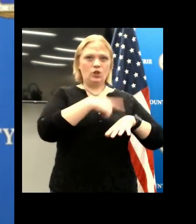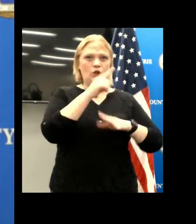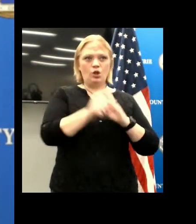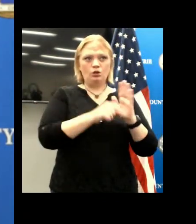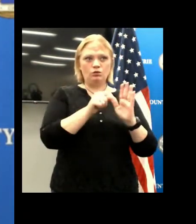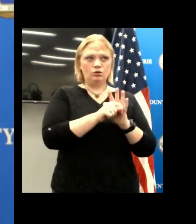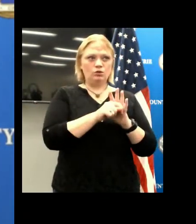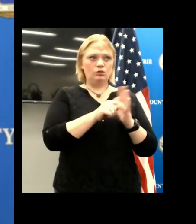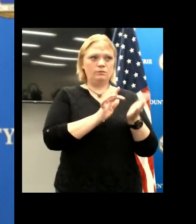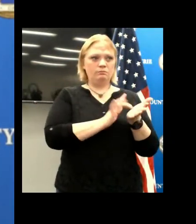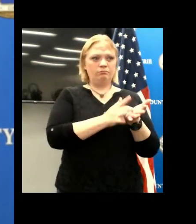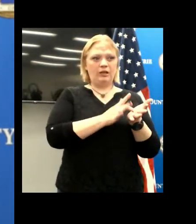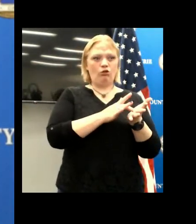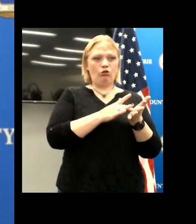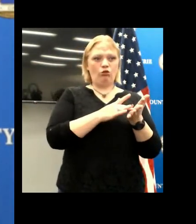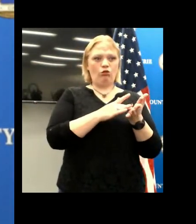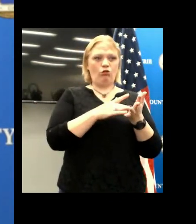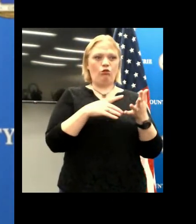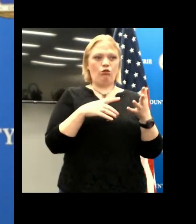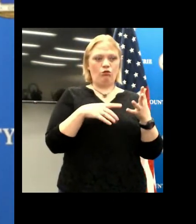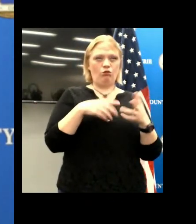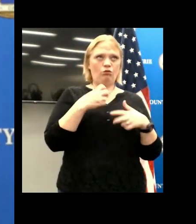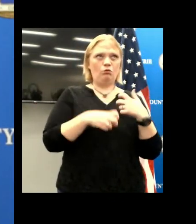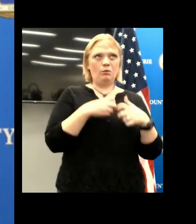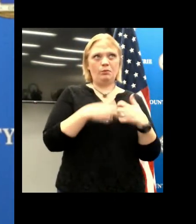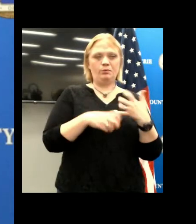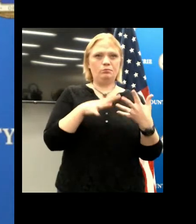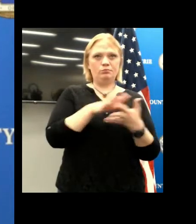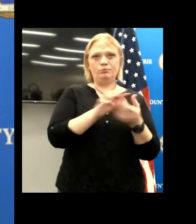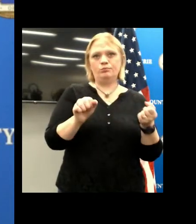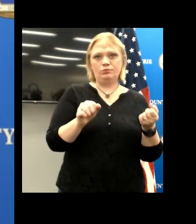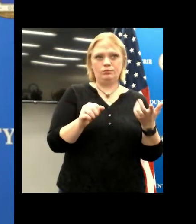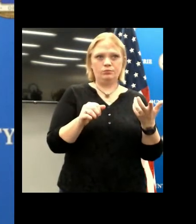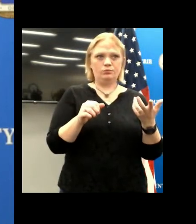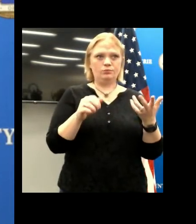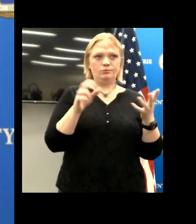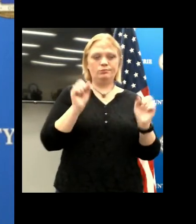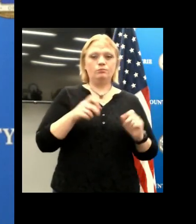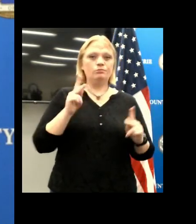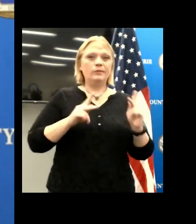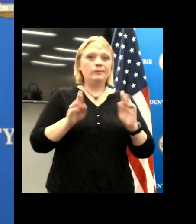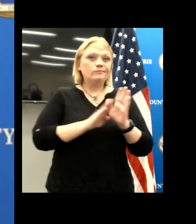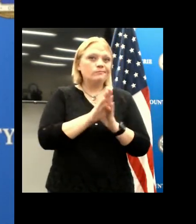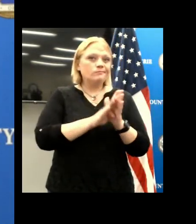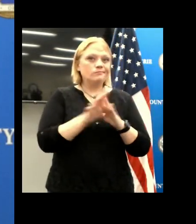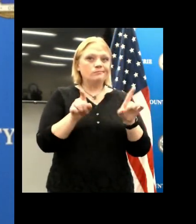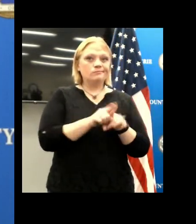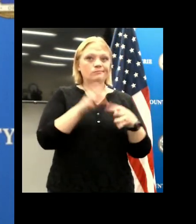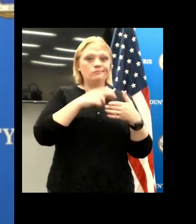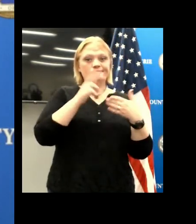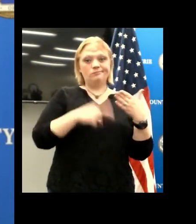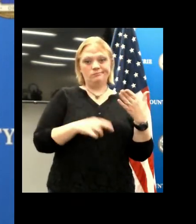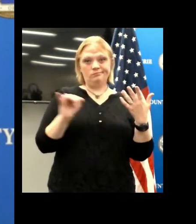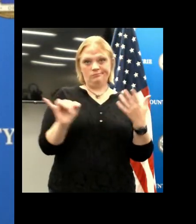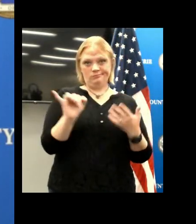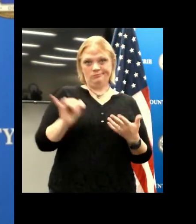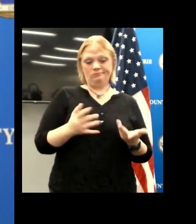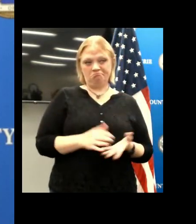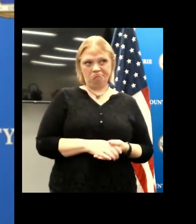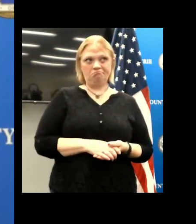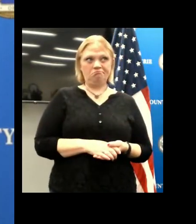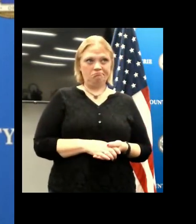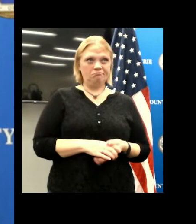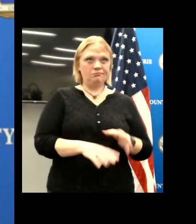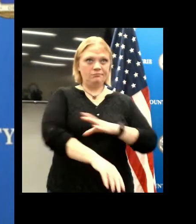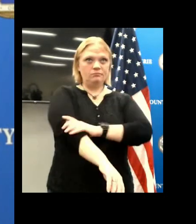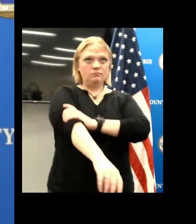sequela can people who suffer from COVID-19 infection develop as a result of infection? So, again,